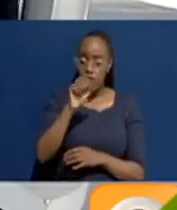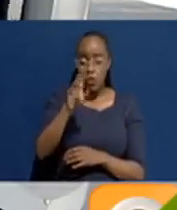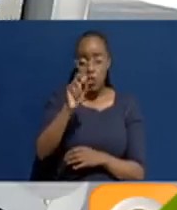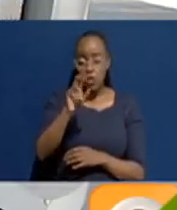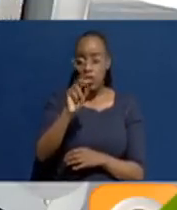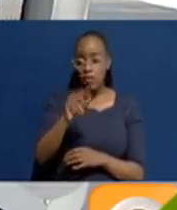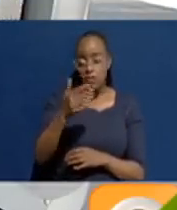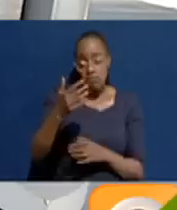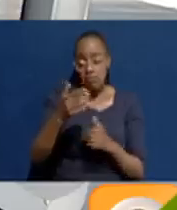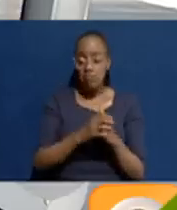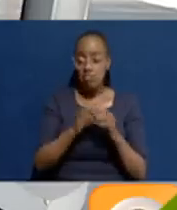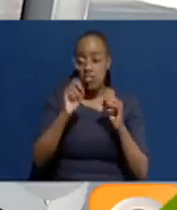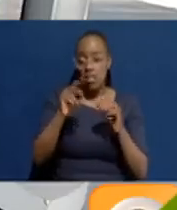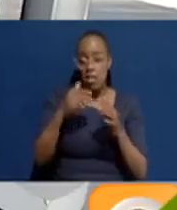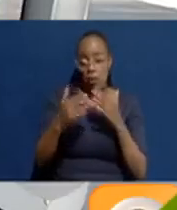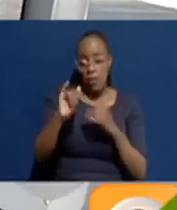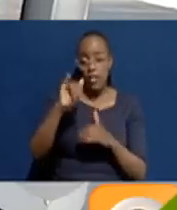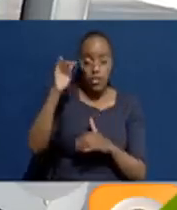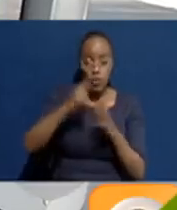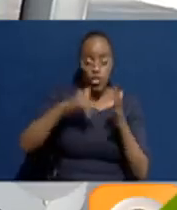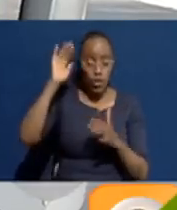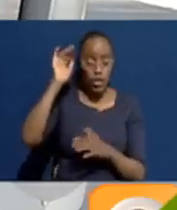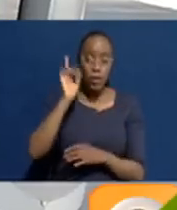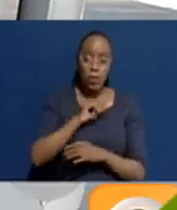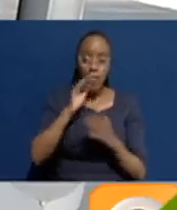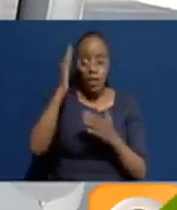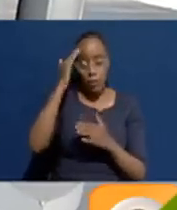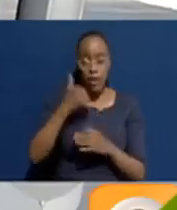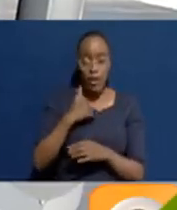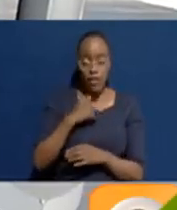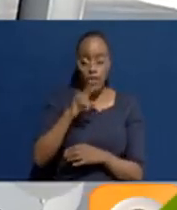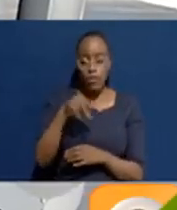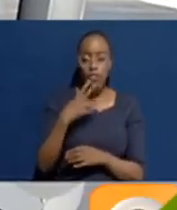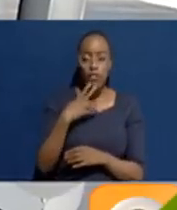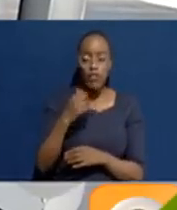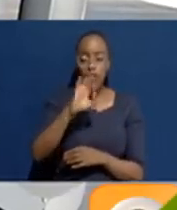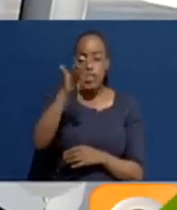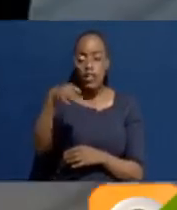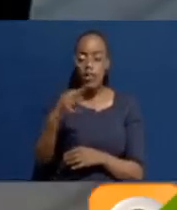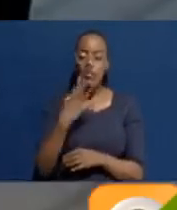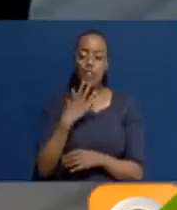Okay. Maybe that's what you had. I remember I have 3,500 pages. Yeah. Dr.